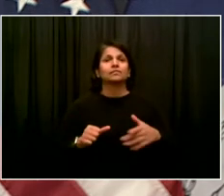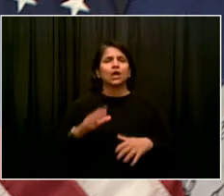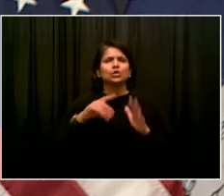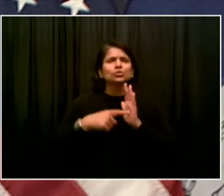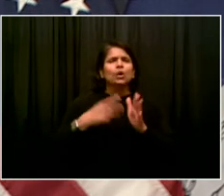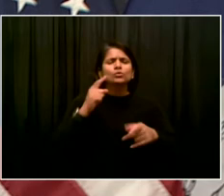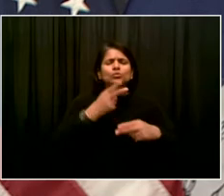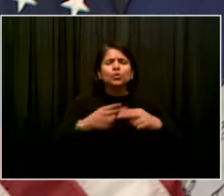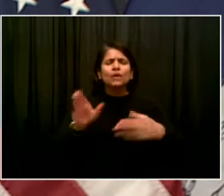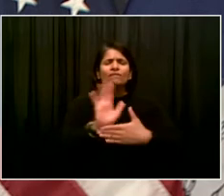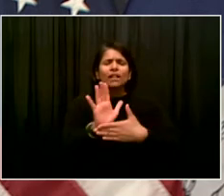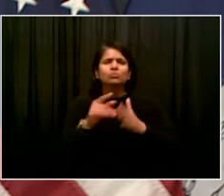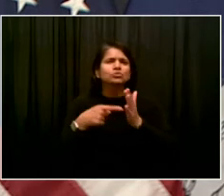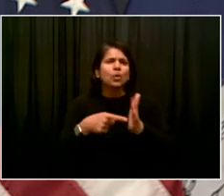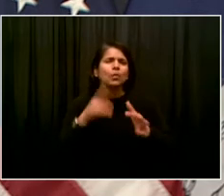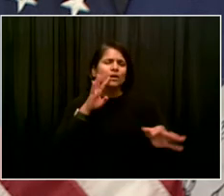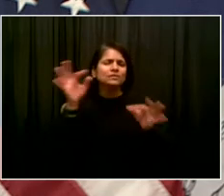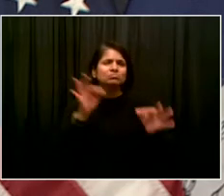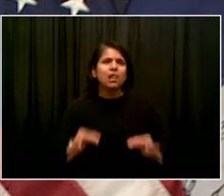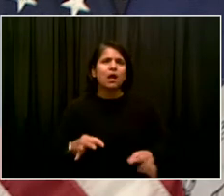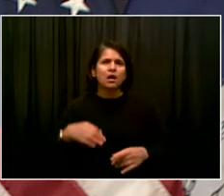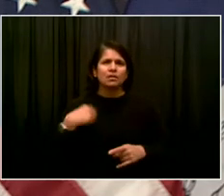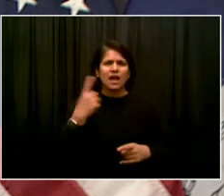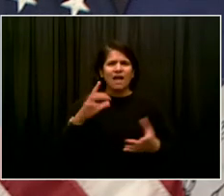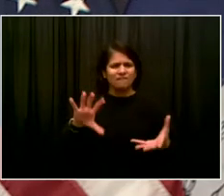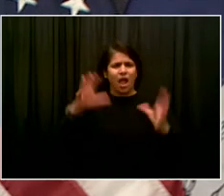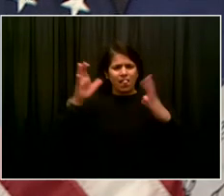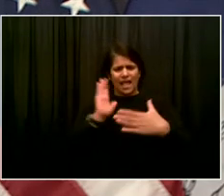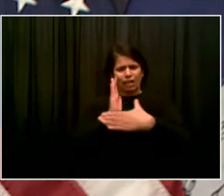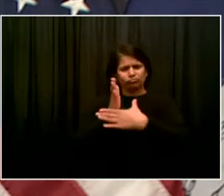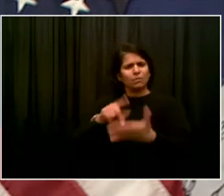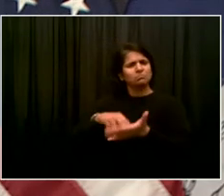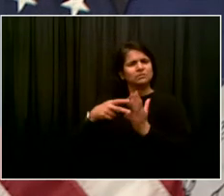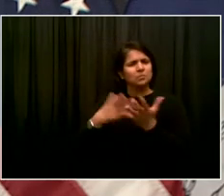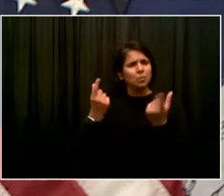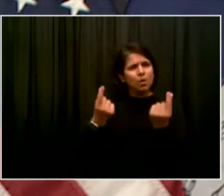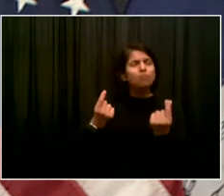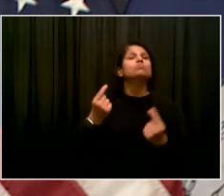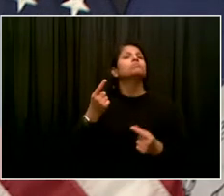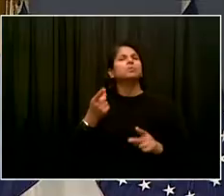concept of violence interrupter, and we'll show our subjects. Thank you.